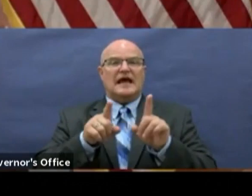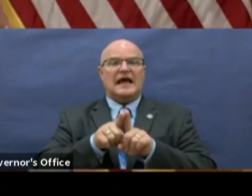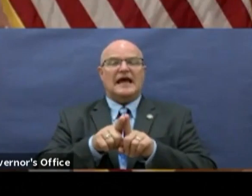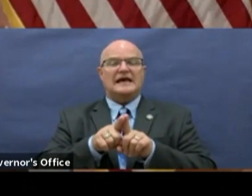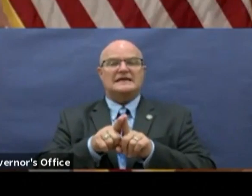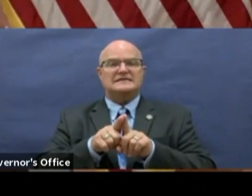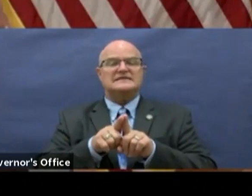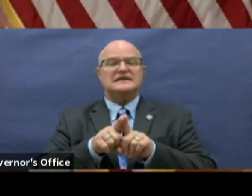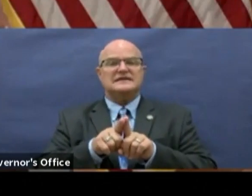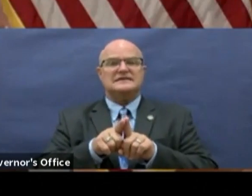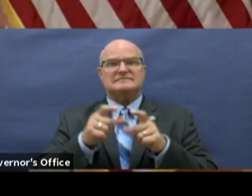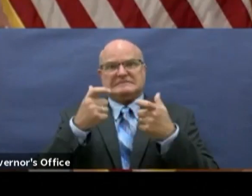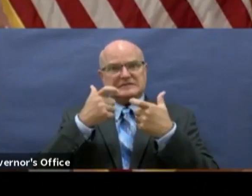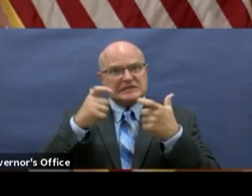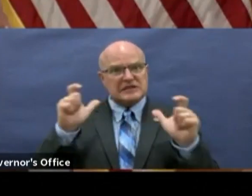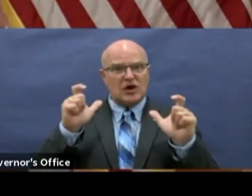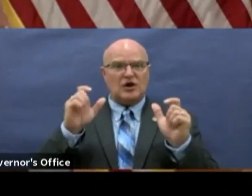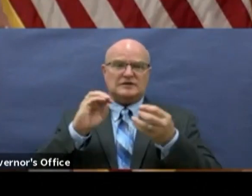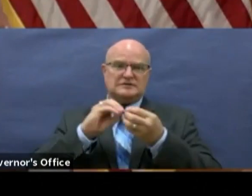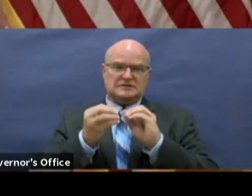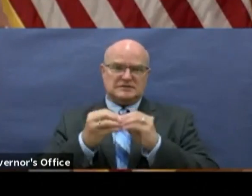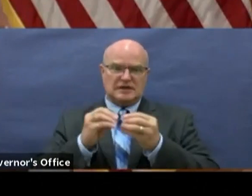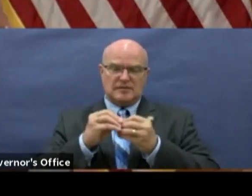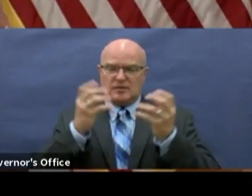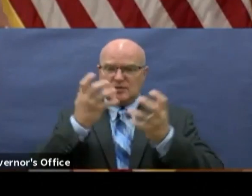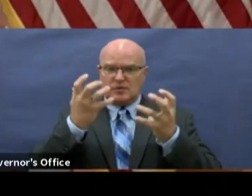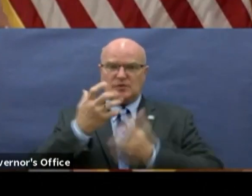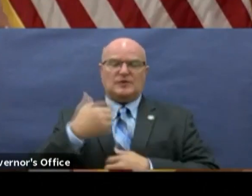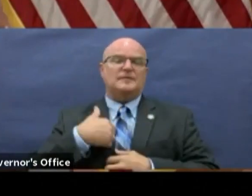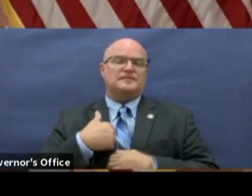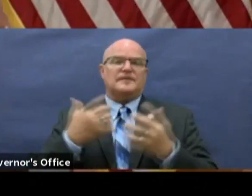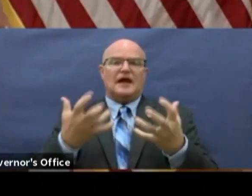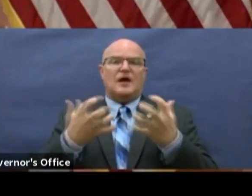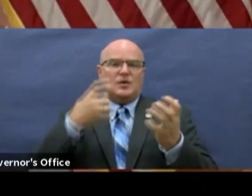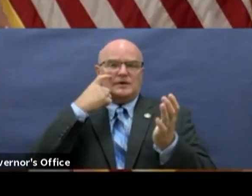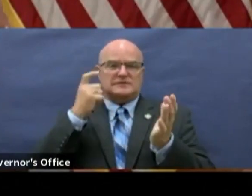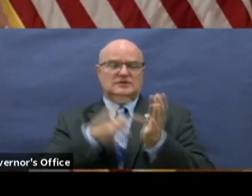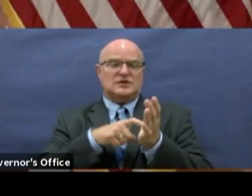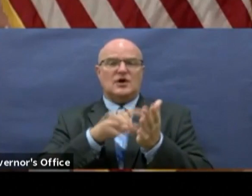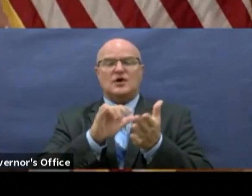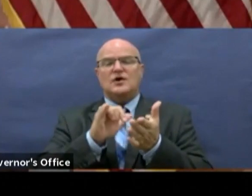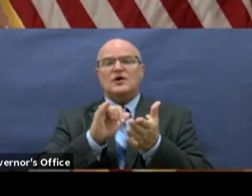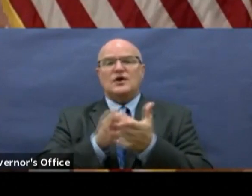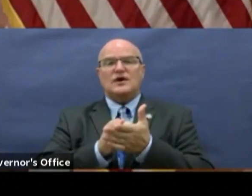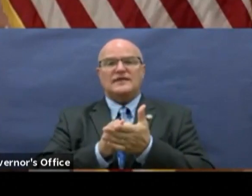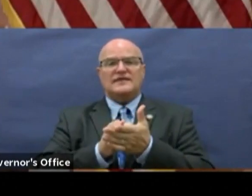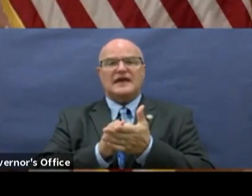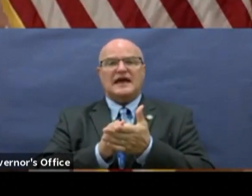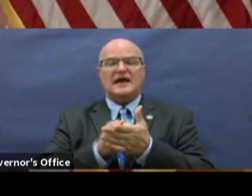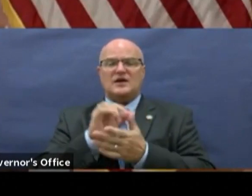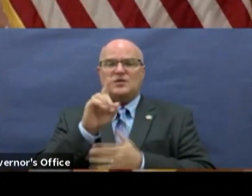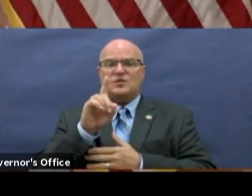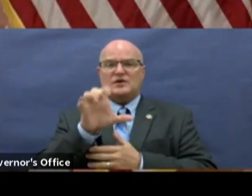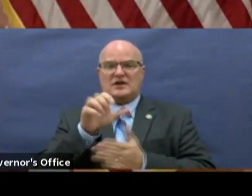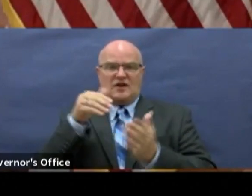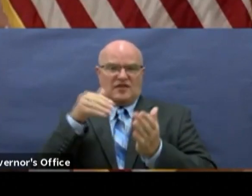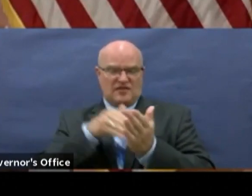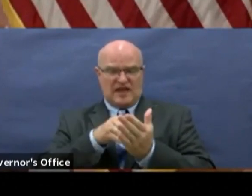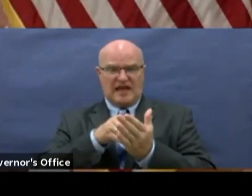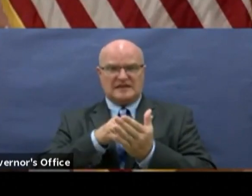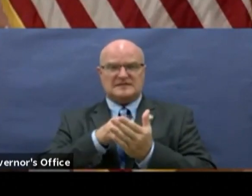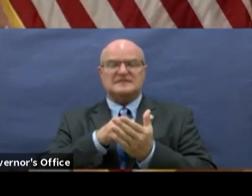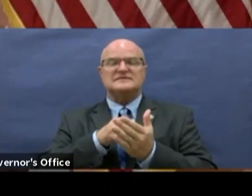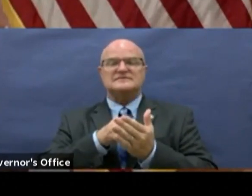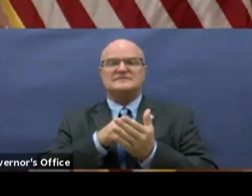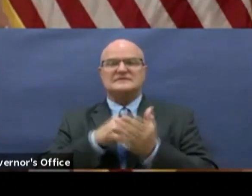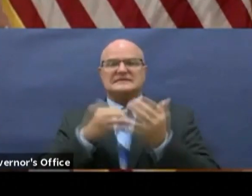a remarkable large number. And I did want to note that passing of the 100,000 mark